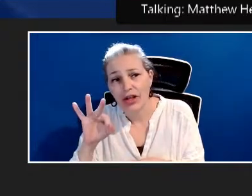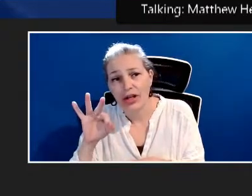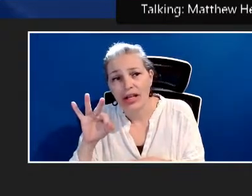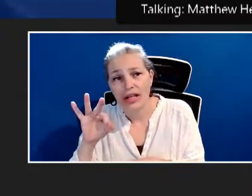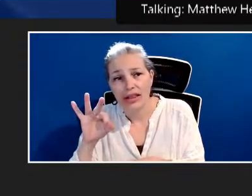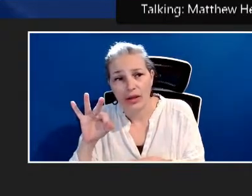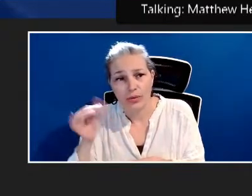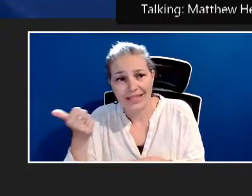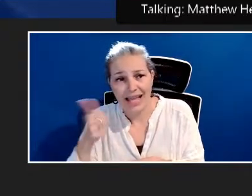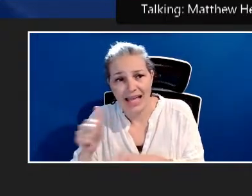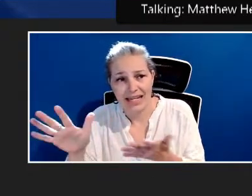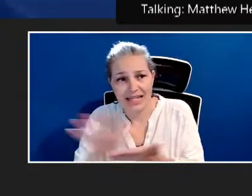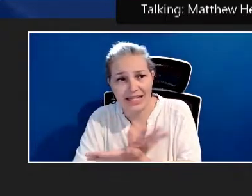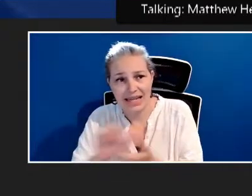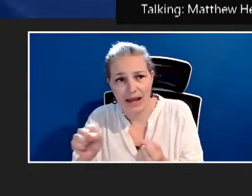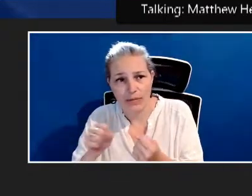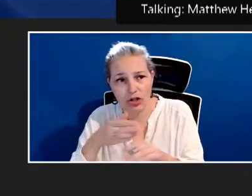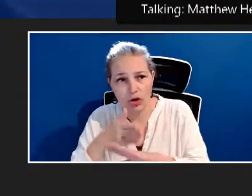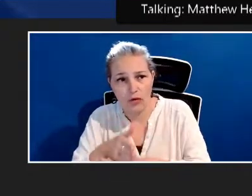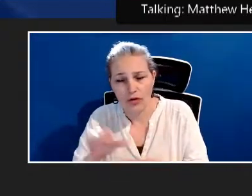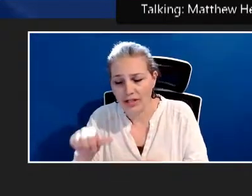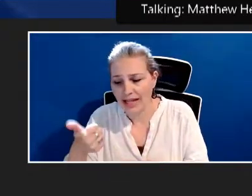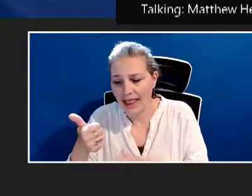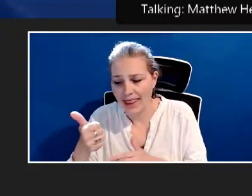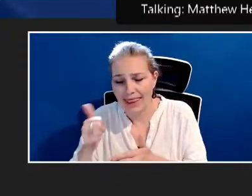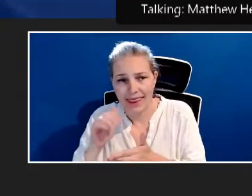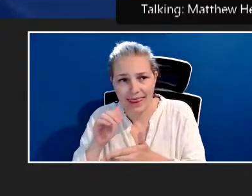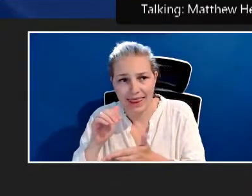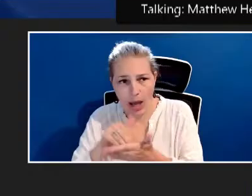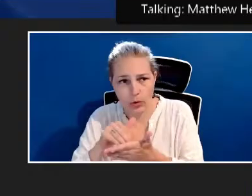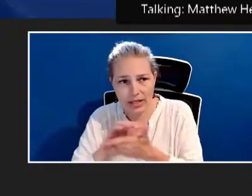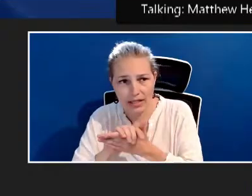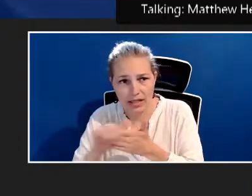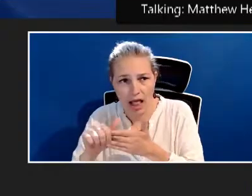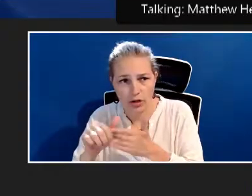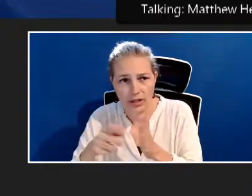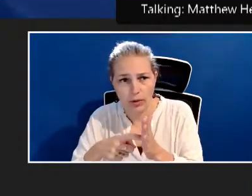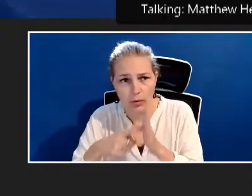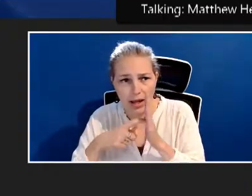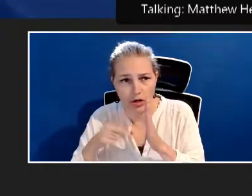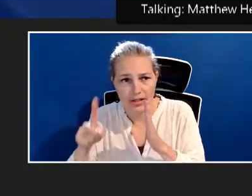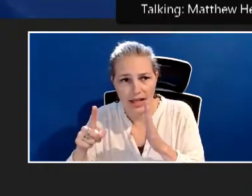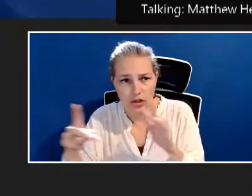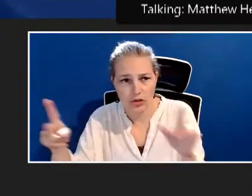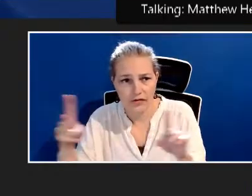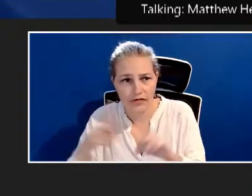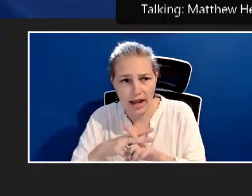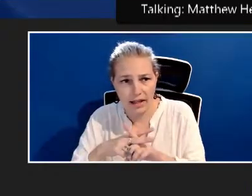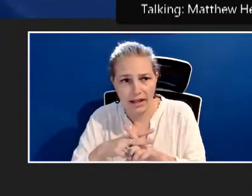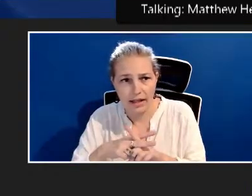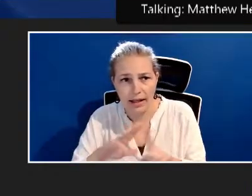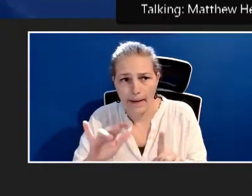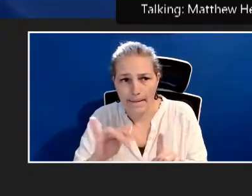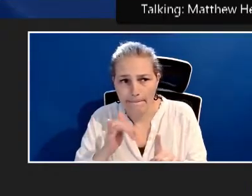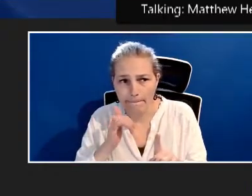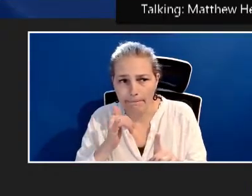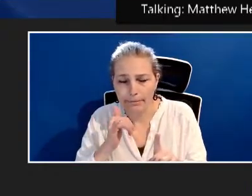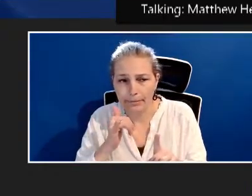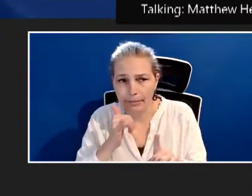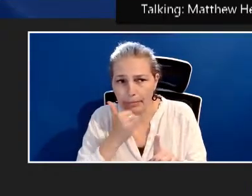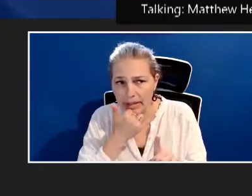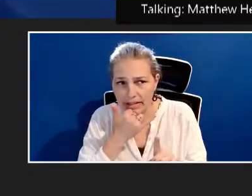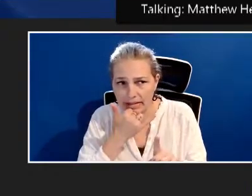sustain damage of over $10,000, it requires that they file a misfortune and